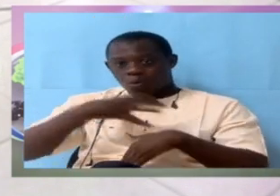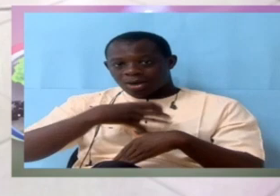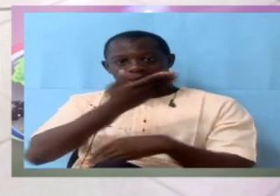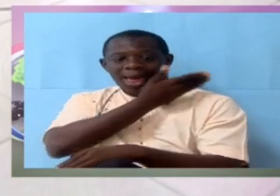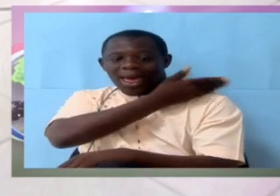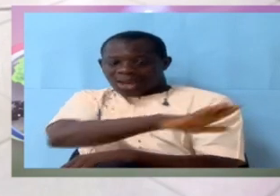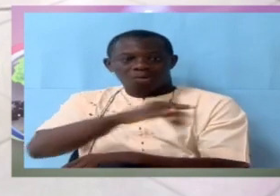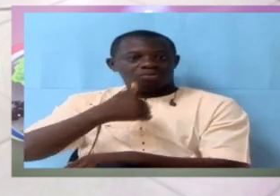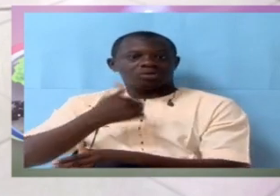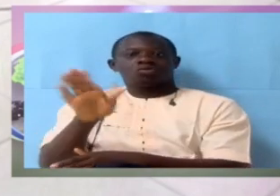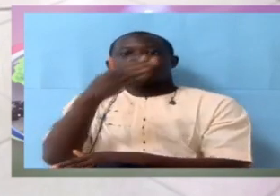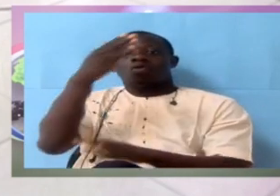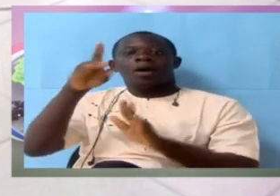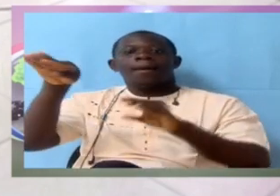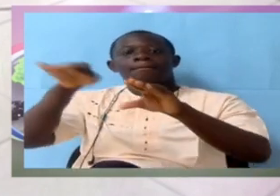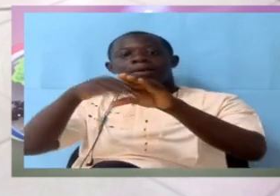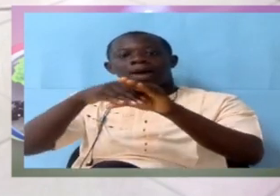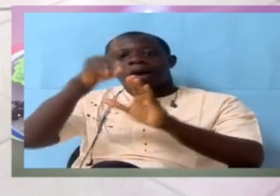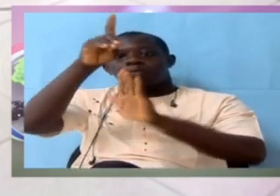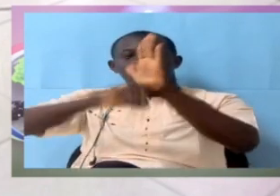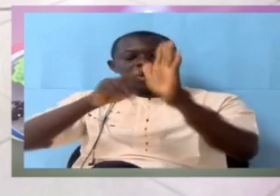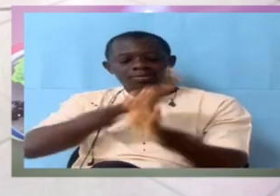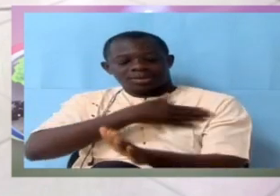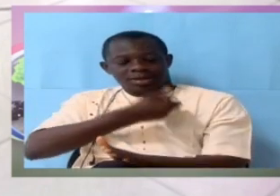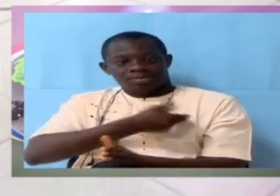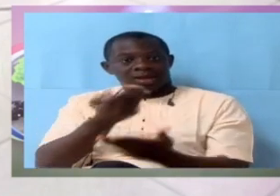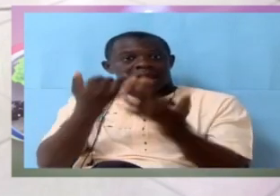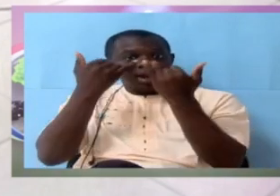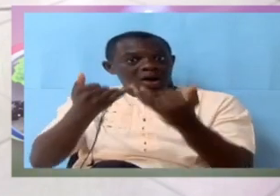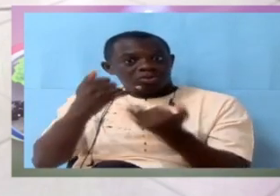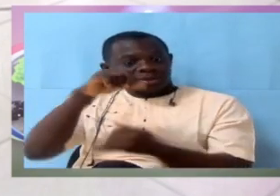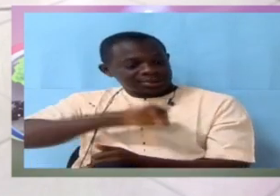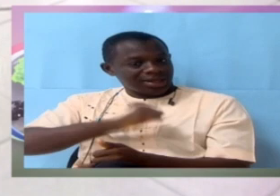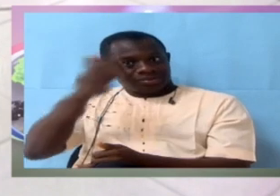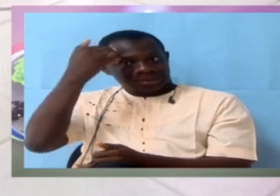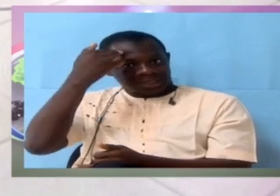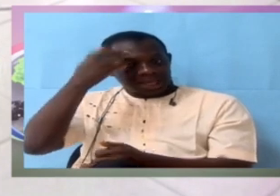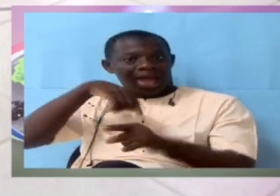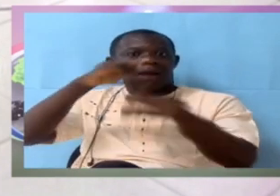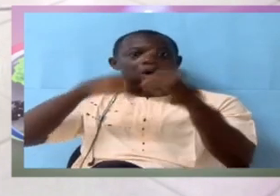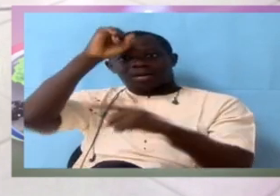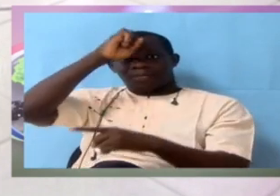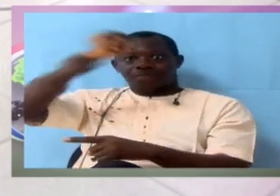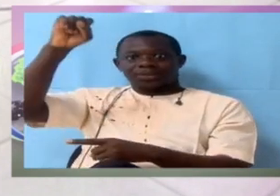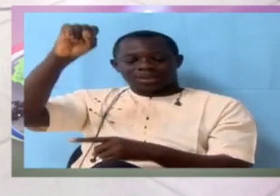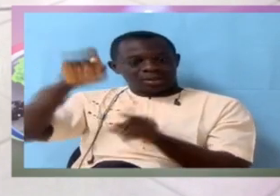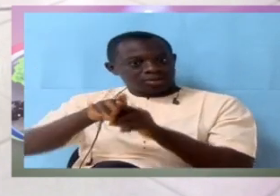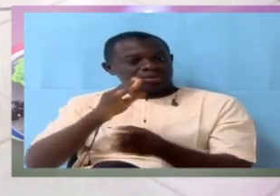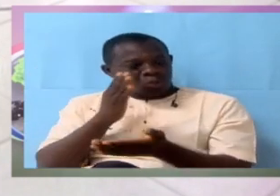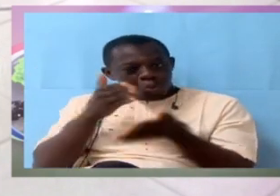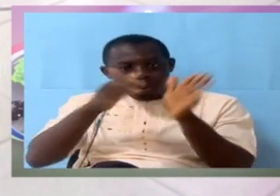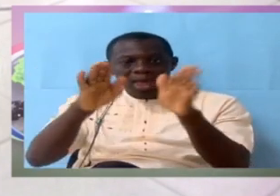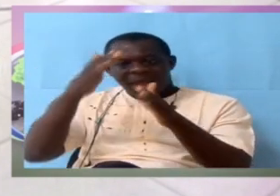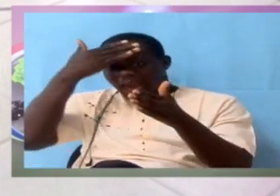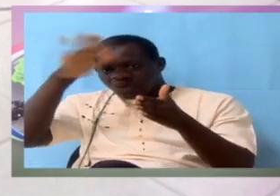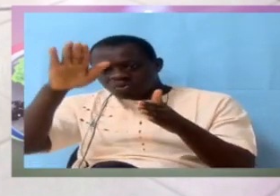and join that treatment. But as far as it is a presidential thing, he was afraid. I even saw this in his manner.